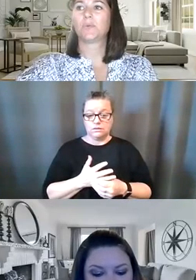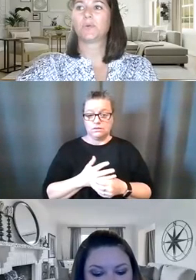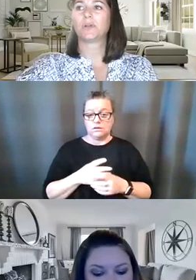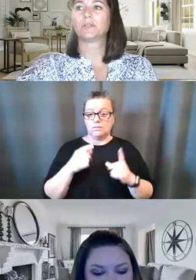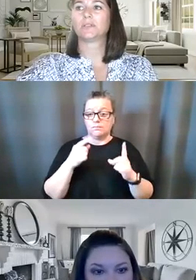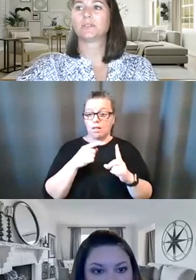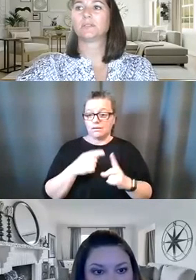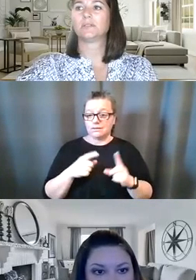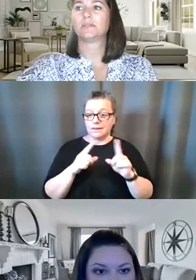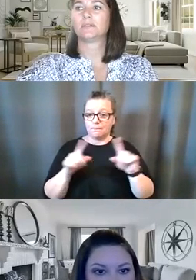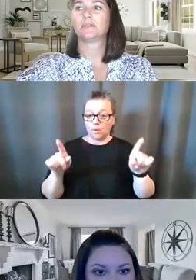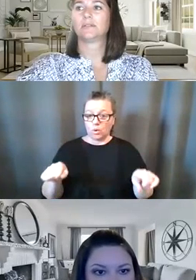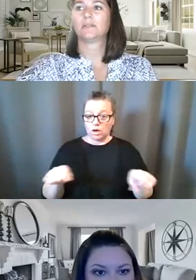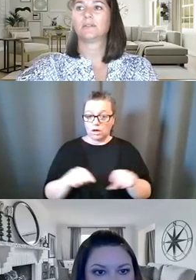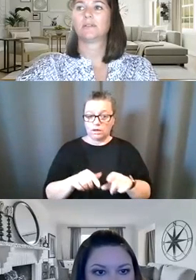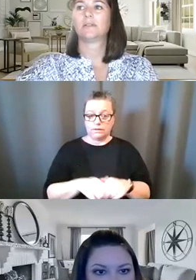bulletin boards.